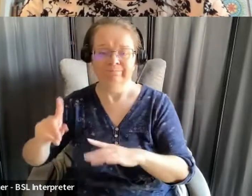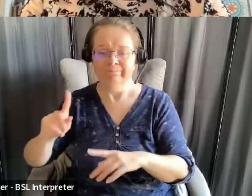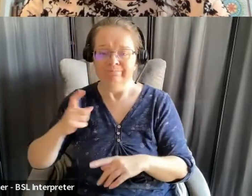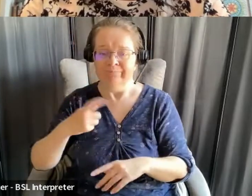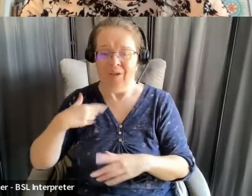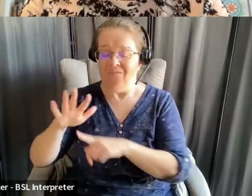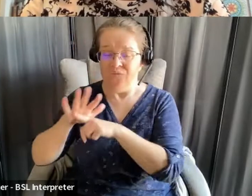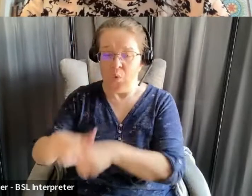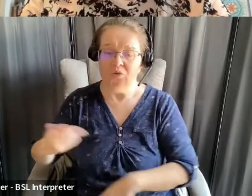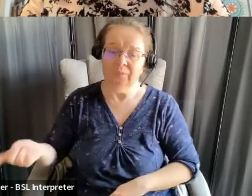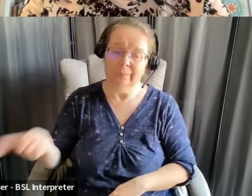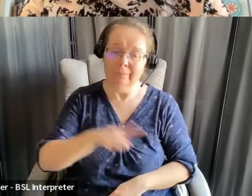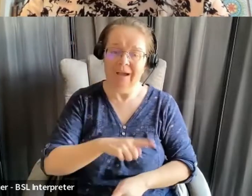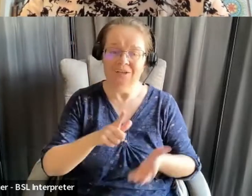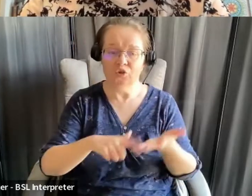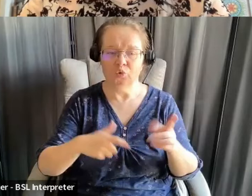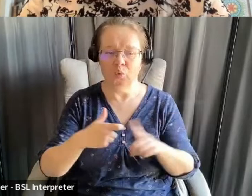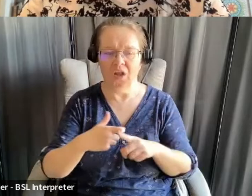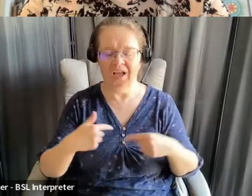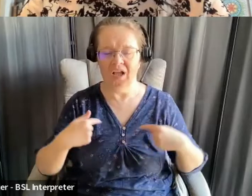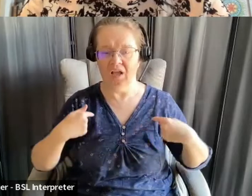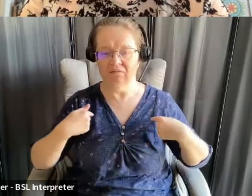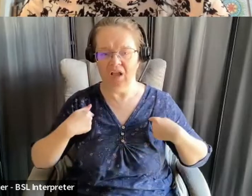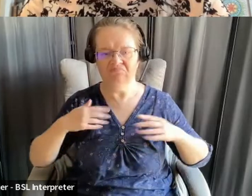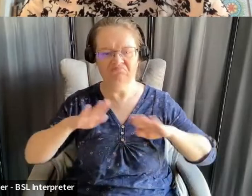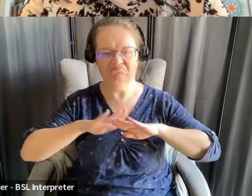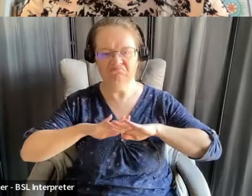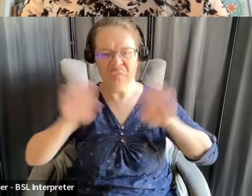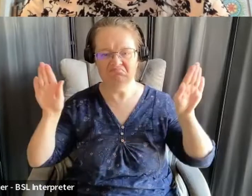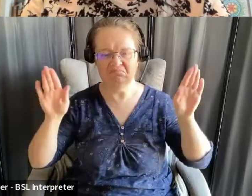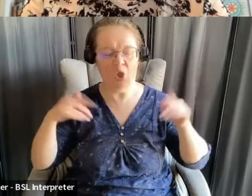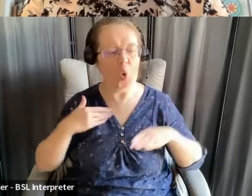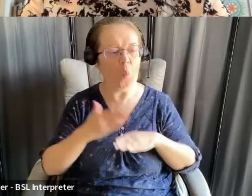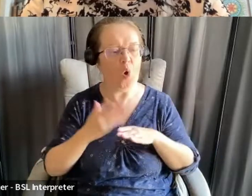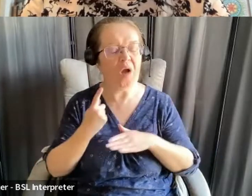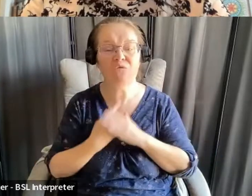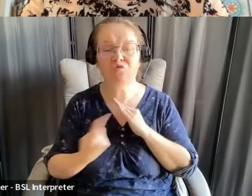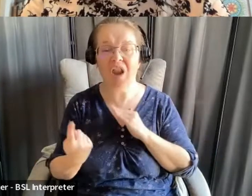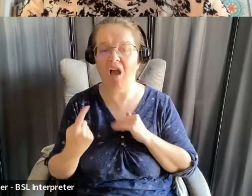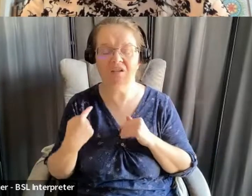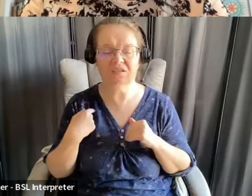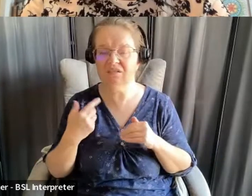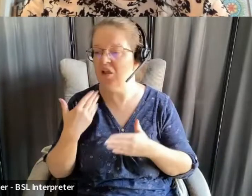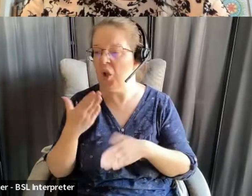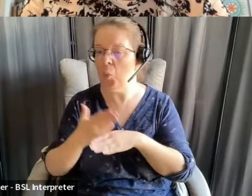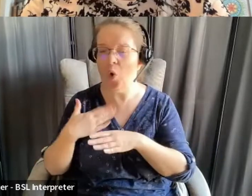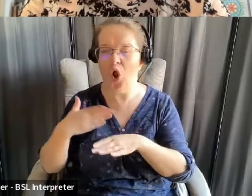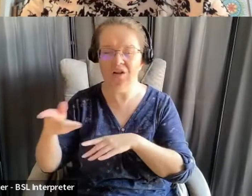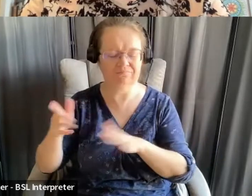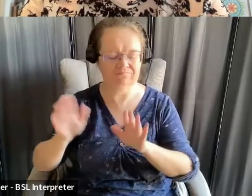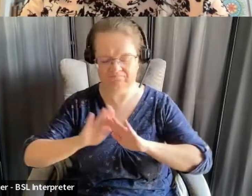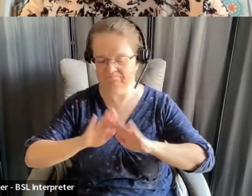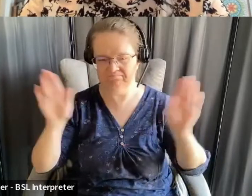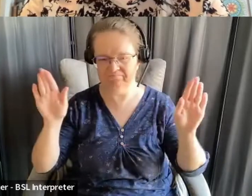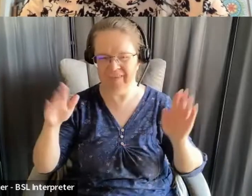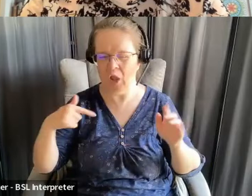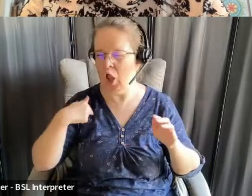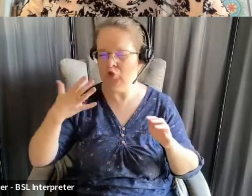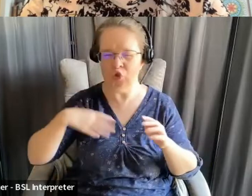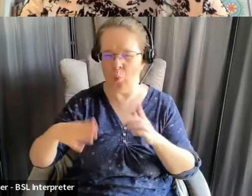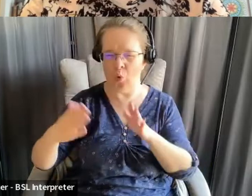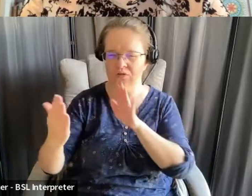And I decided at that point that I wasn't going to work in a freelance capacity either, because I thought, this will involve interfacing